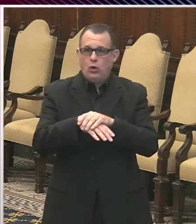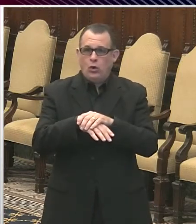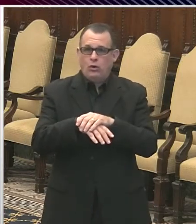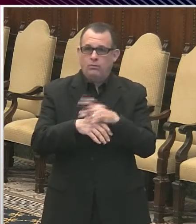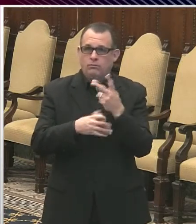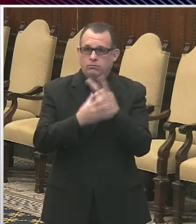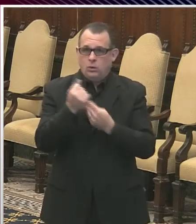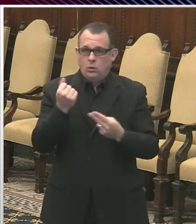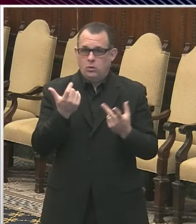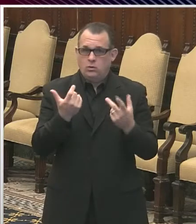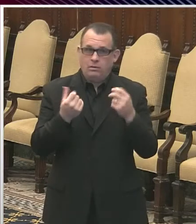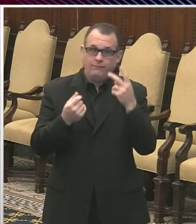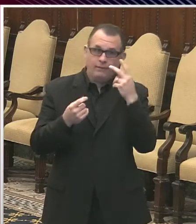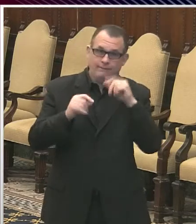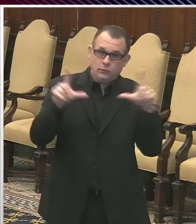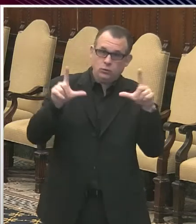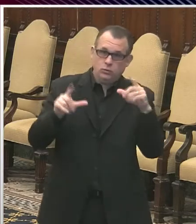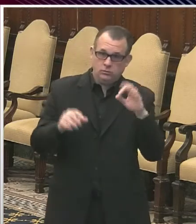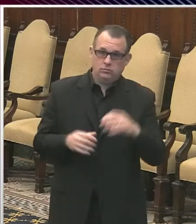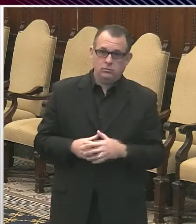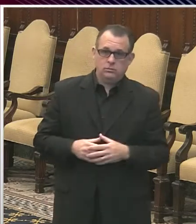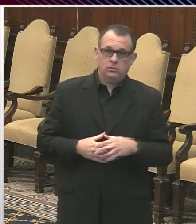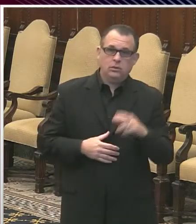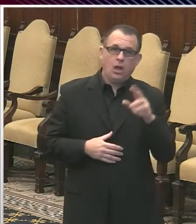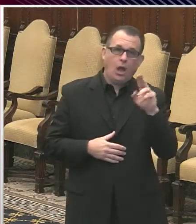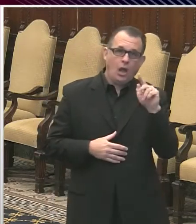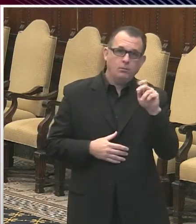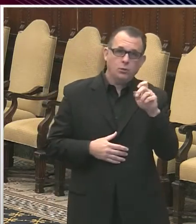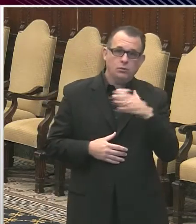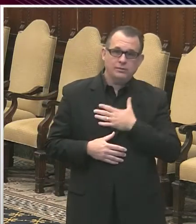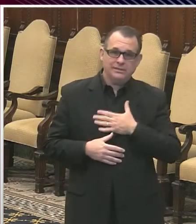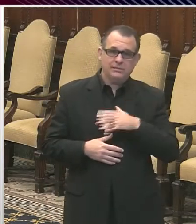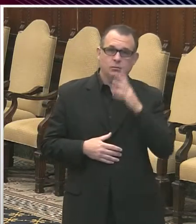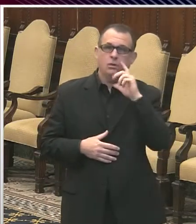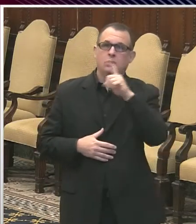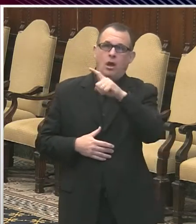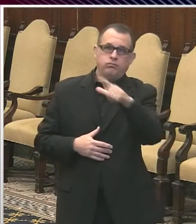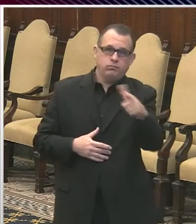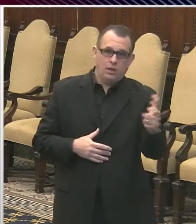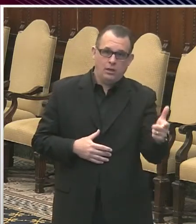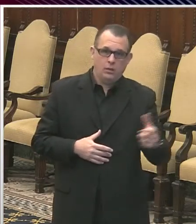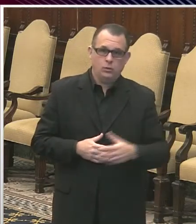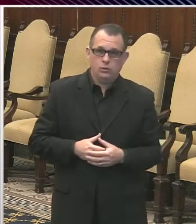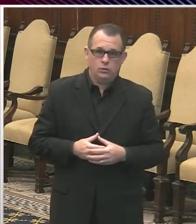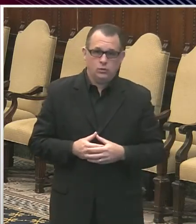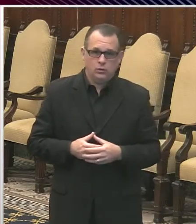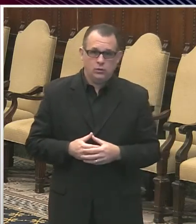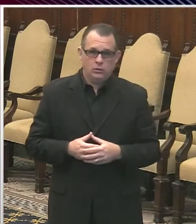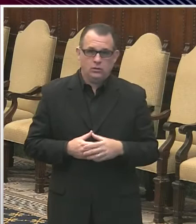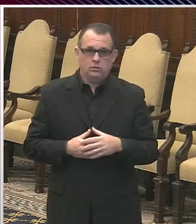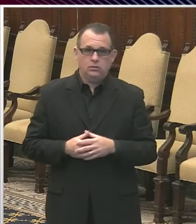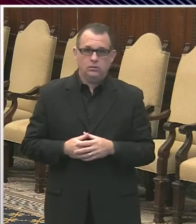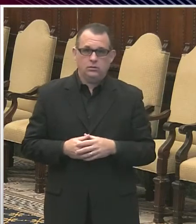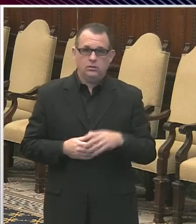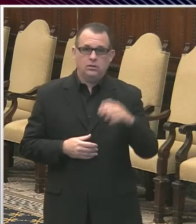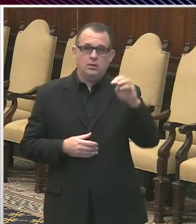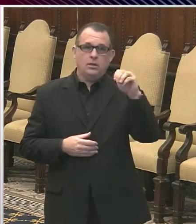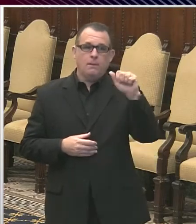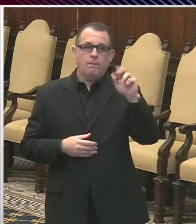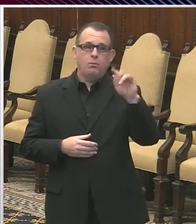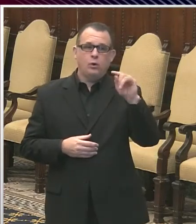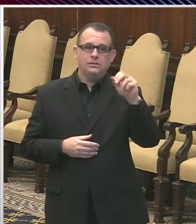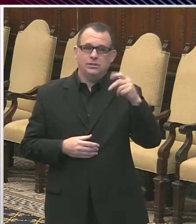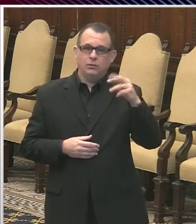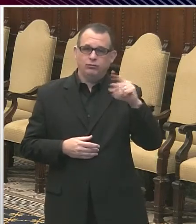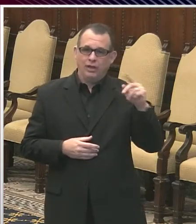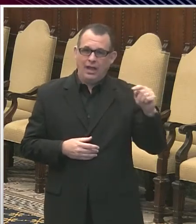questions. We will now unmute reporters one by one to ask the questions, starting with Martin Pratt of Philly YPN.